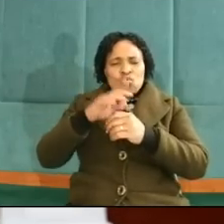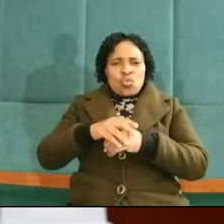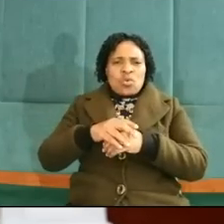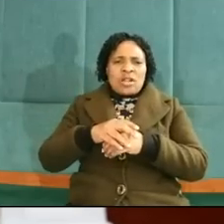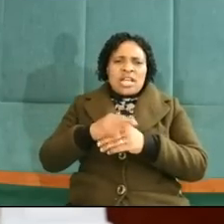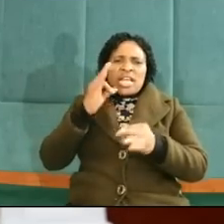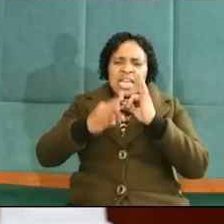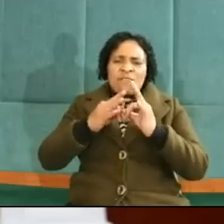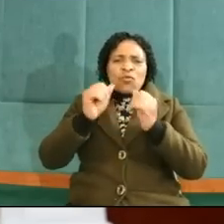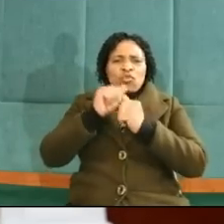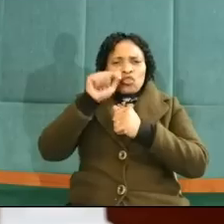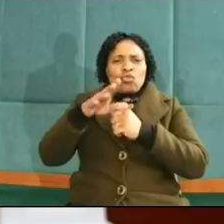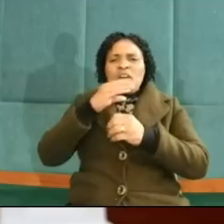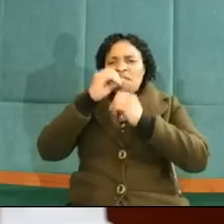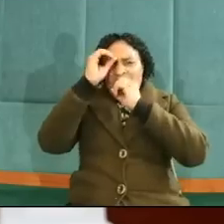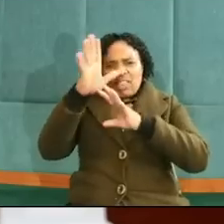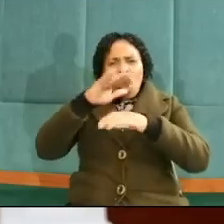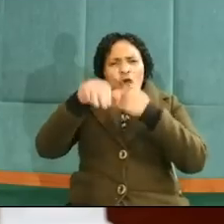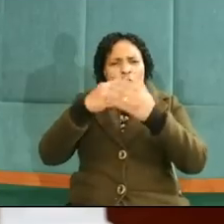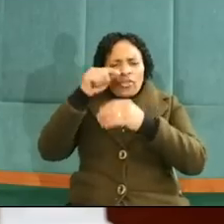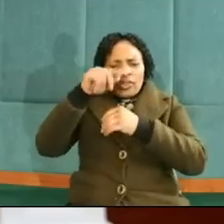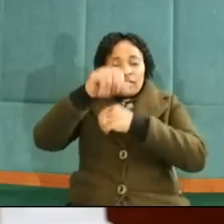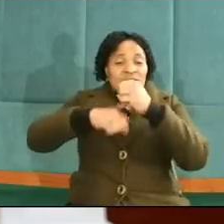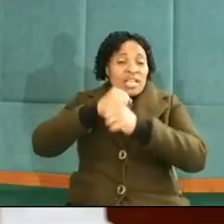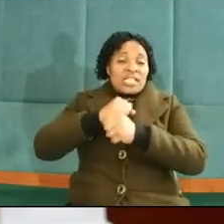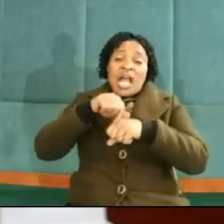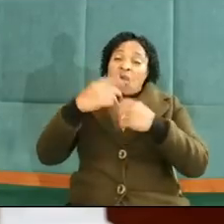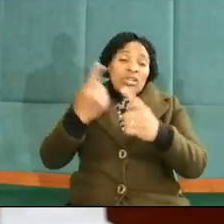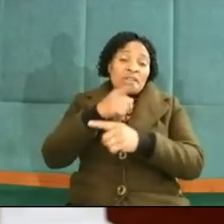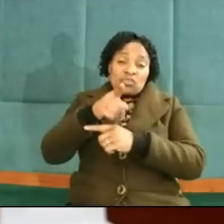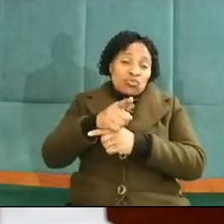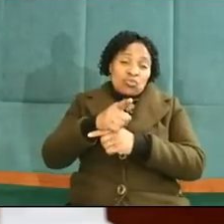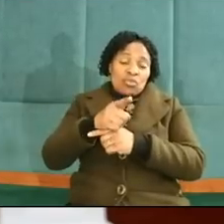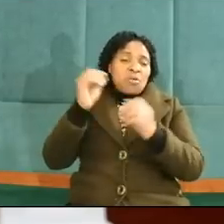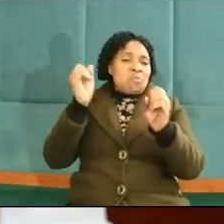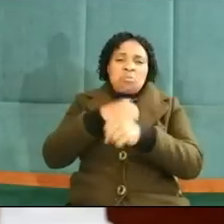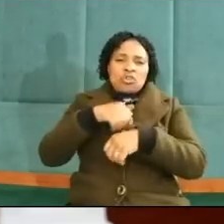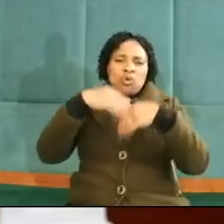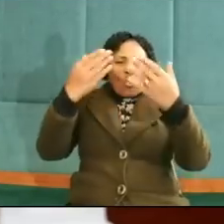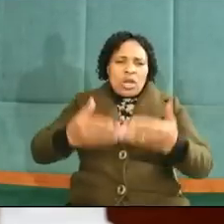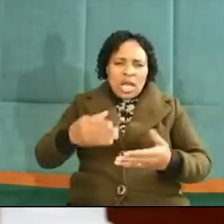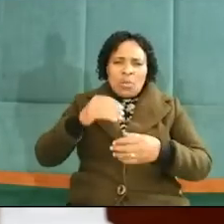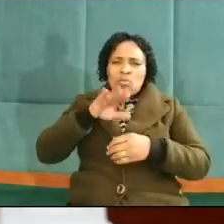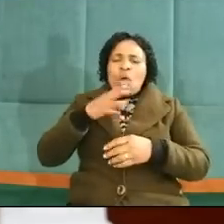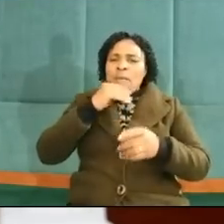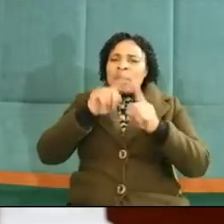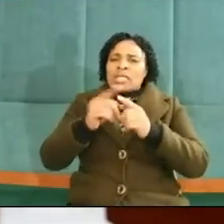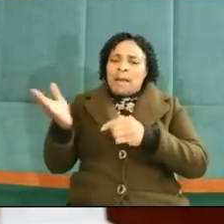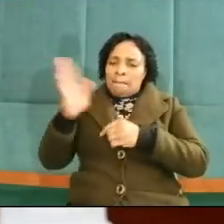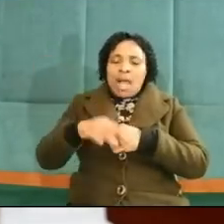If you have been with your father all these years, how is it you're so different from your father that you can't even welcome your brother back